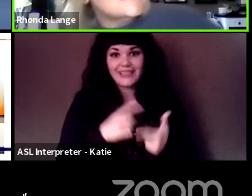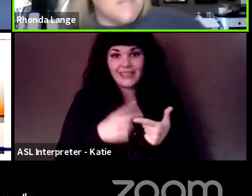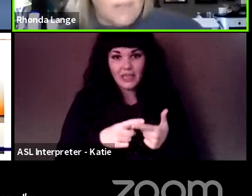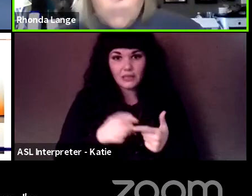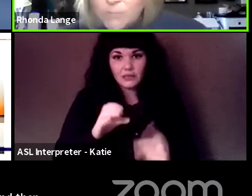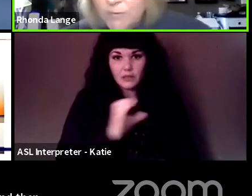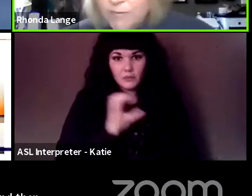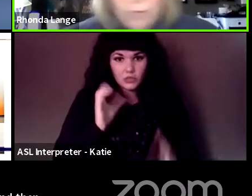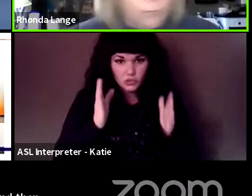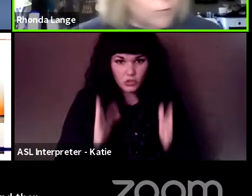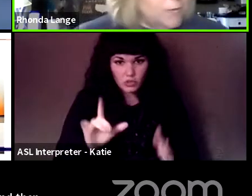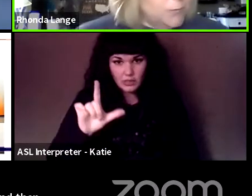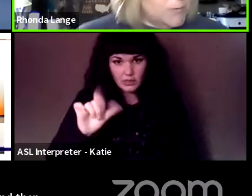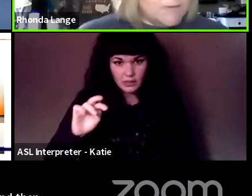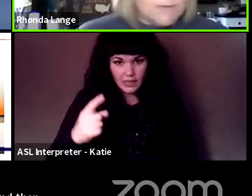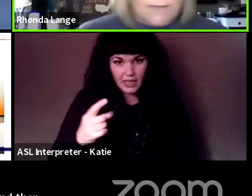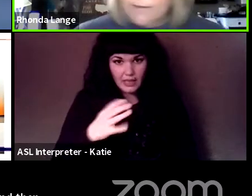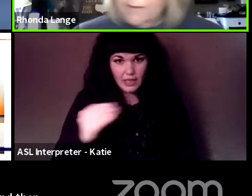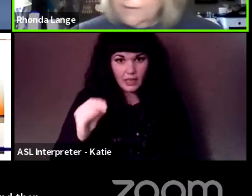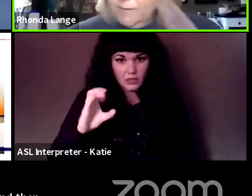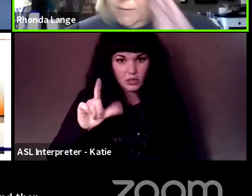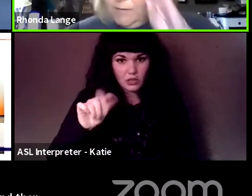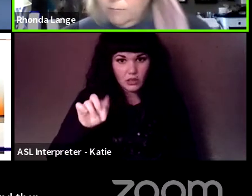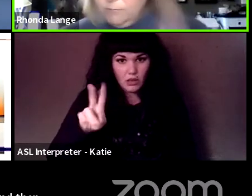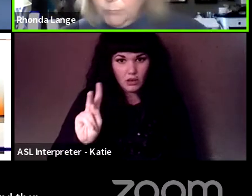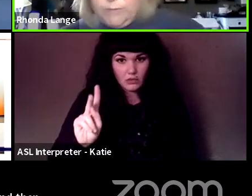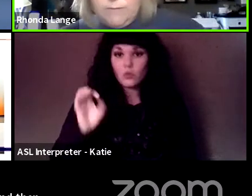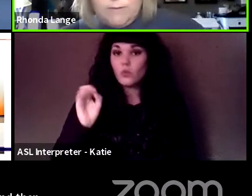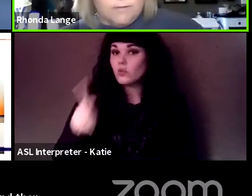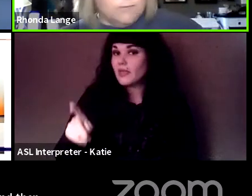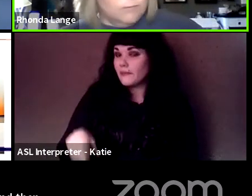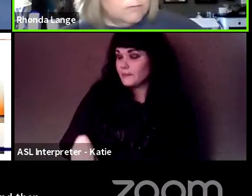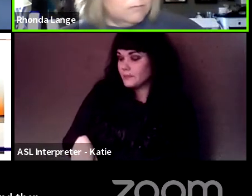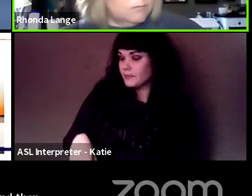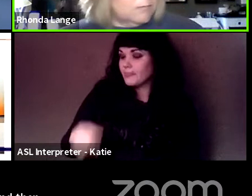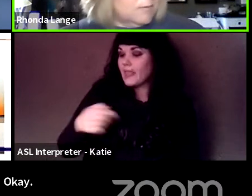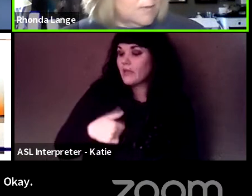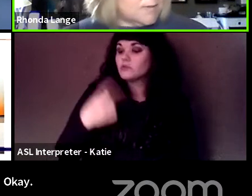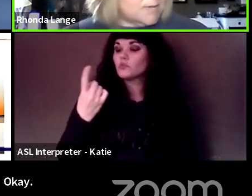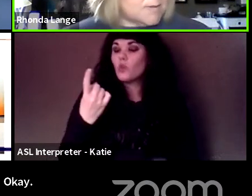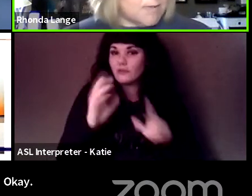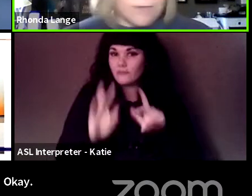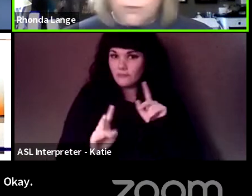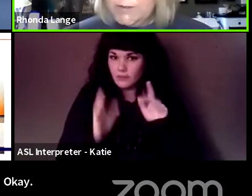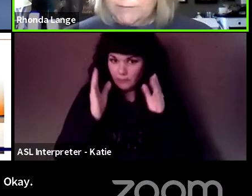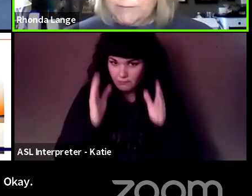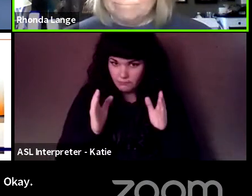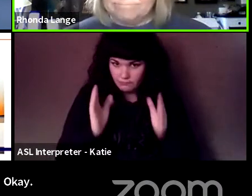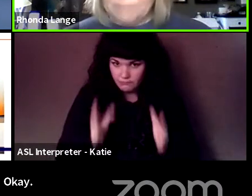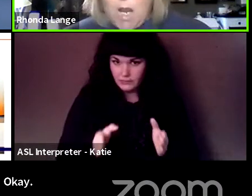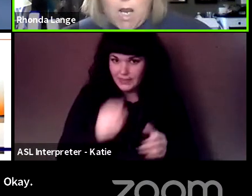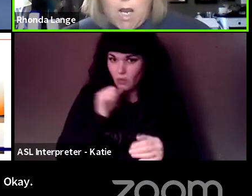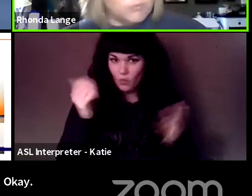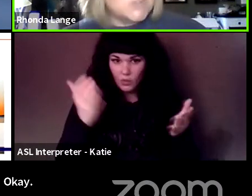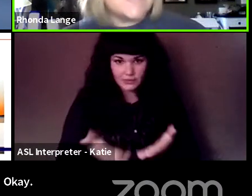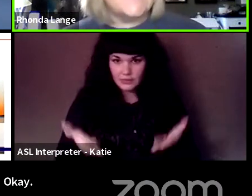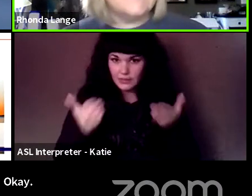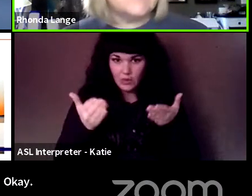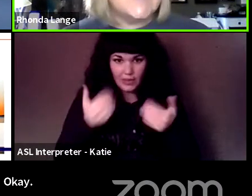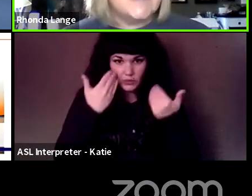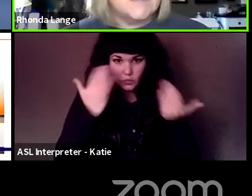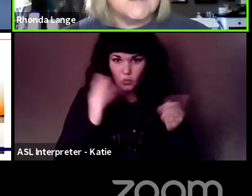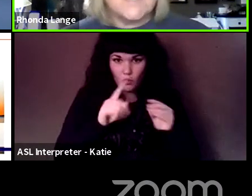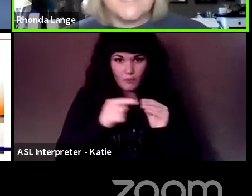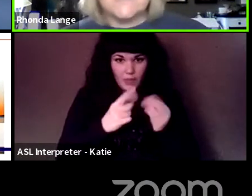Okay, since I was one of the people that was not here and privy to this discussion, I will just